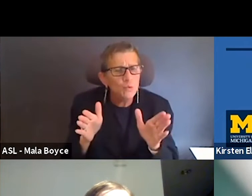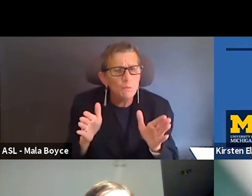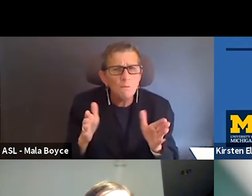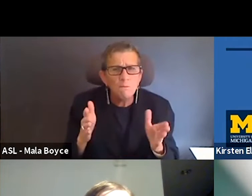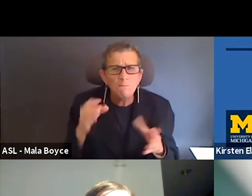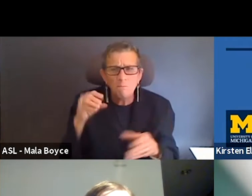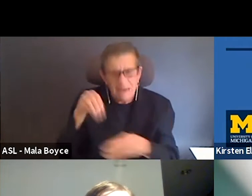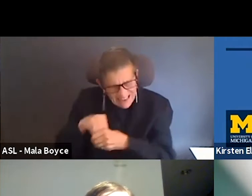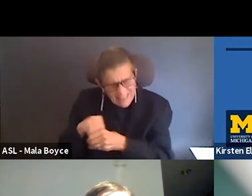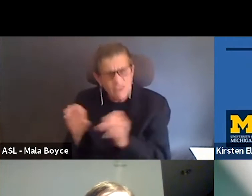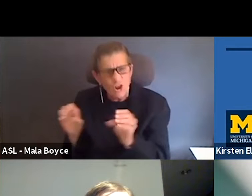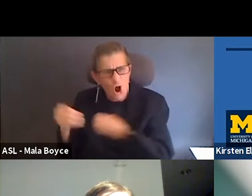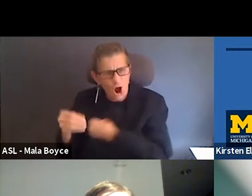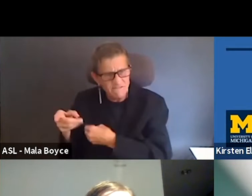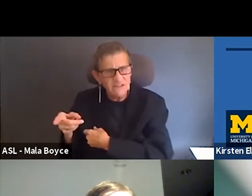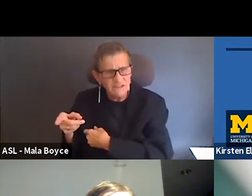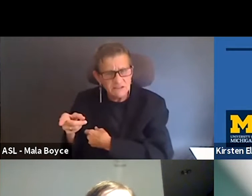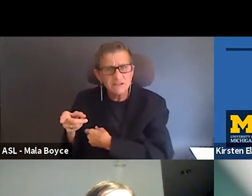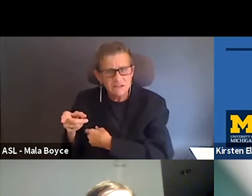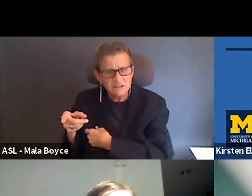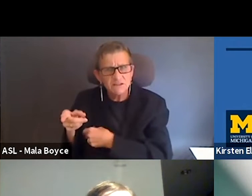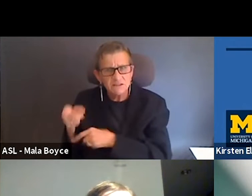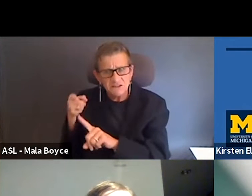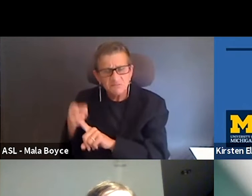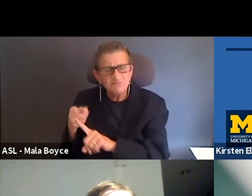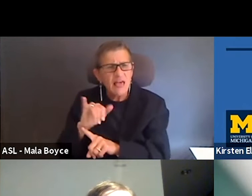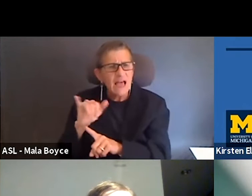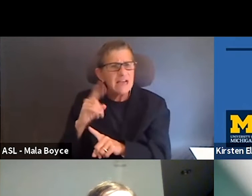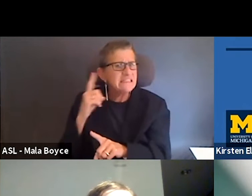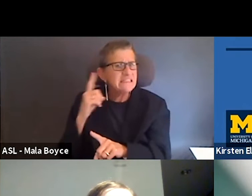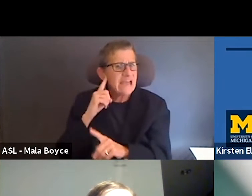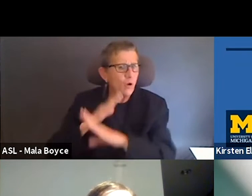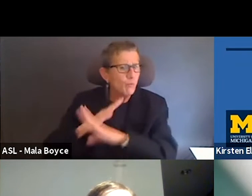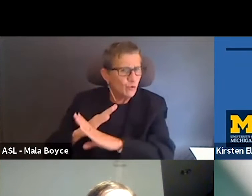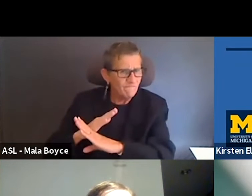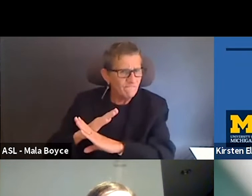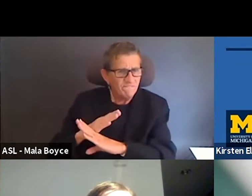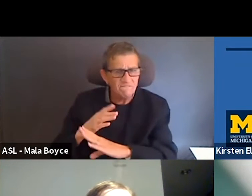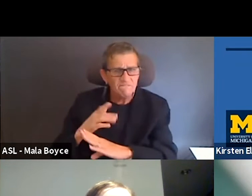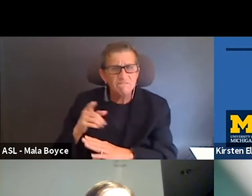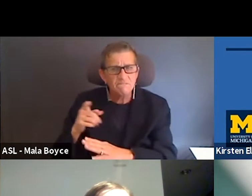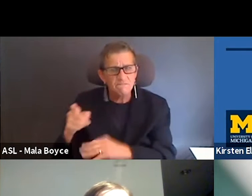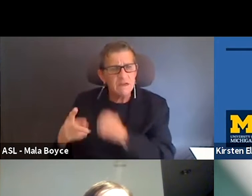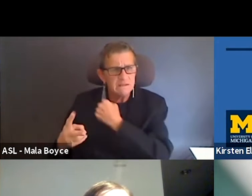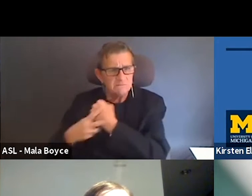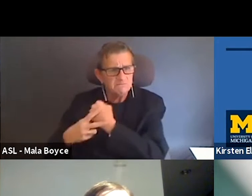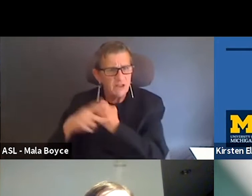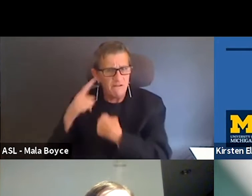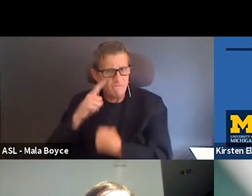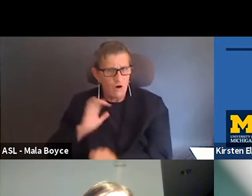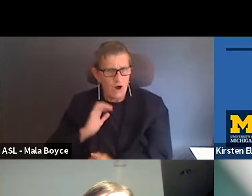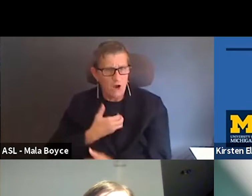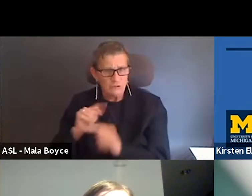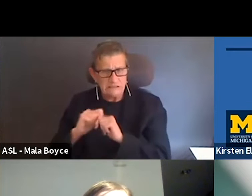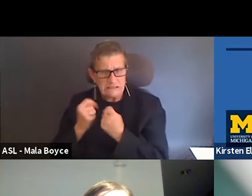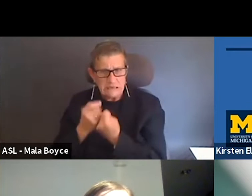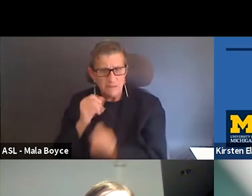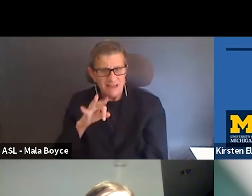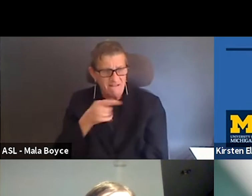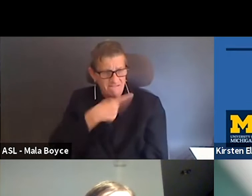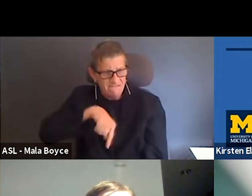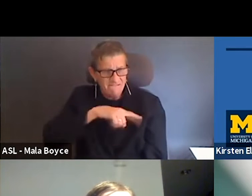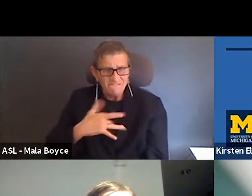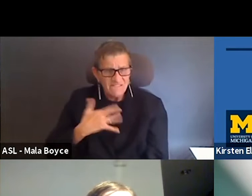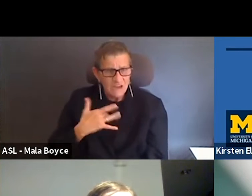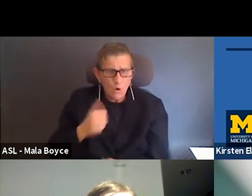the office that is kind of soundproofed, that they reserved just for our team. If any of us feel overwhelmed,